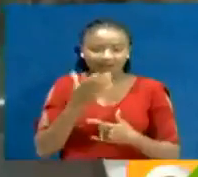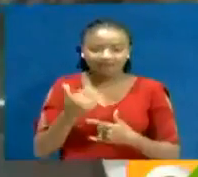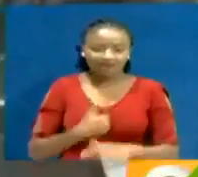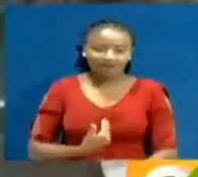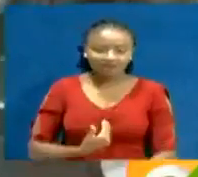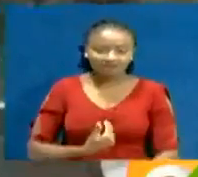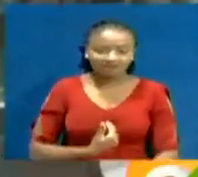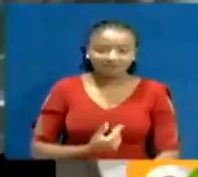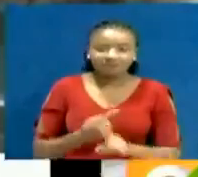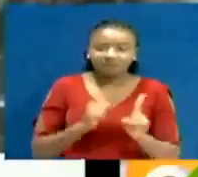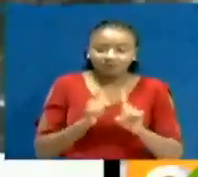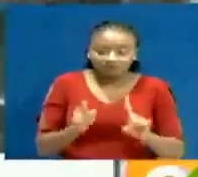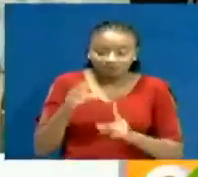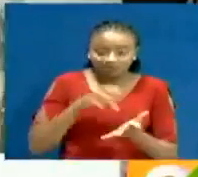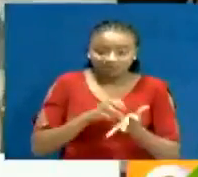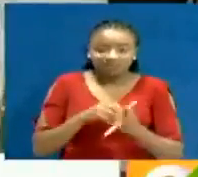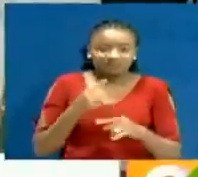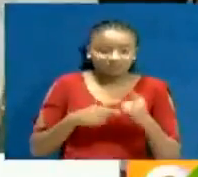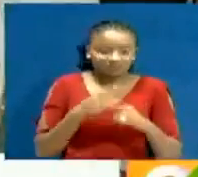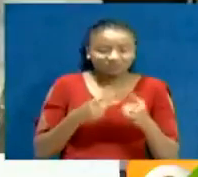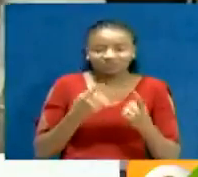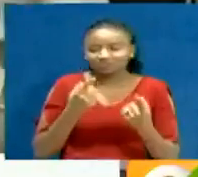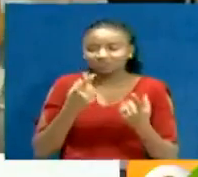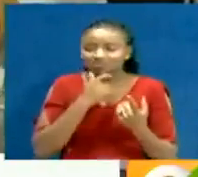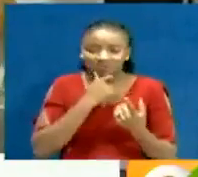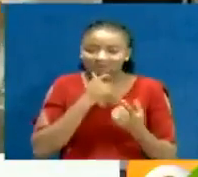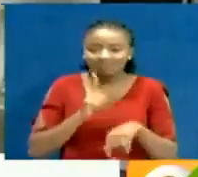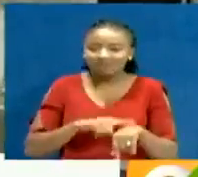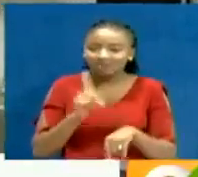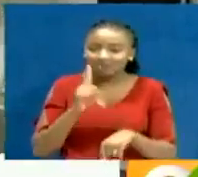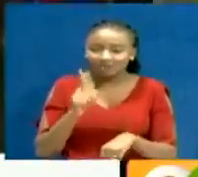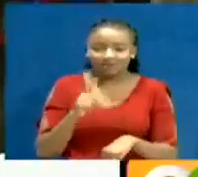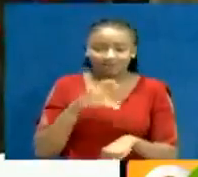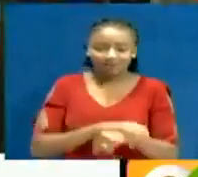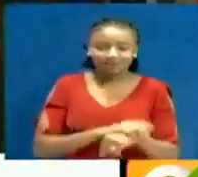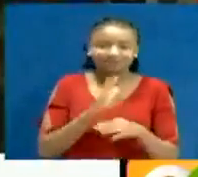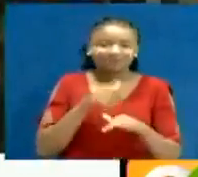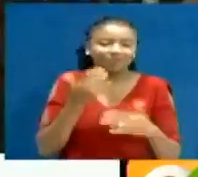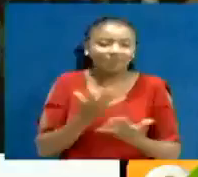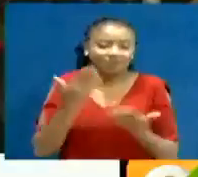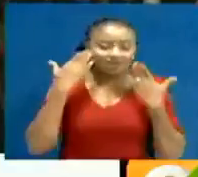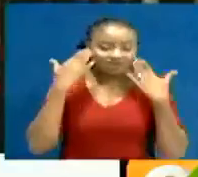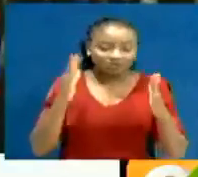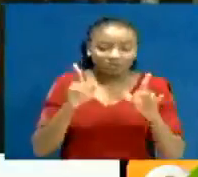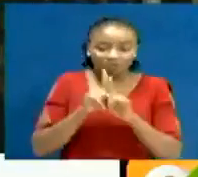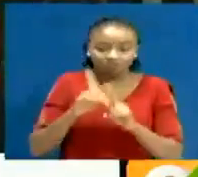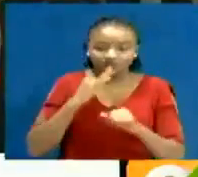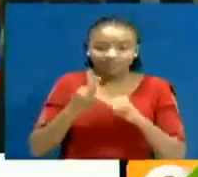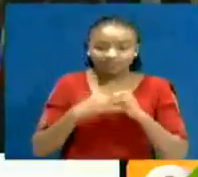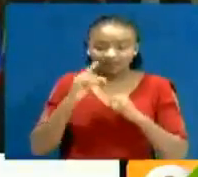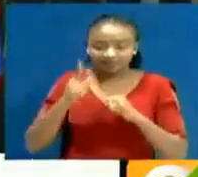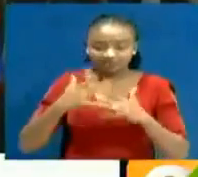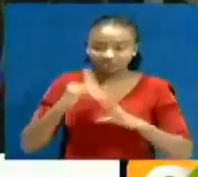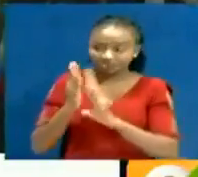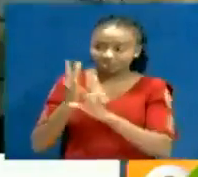as manufacturers. But the matter is still grey on when and where the rest of the doses will come from, with at least 800,000 people on queue